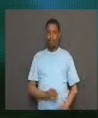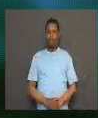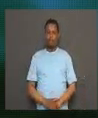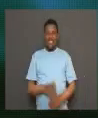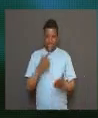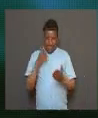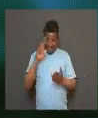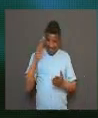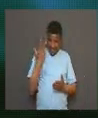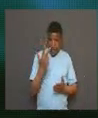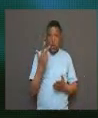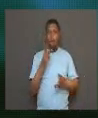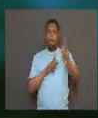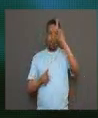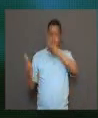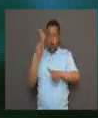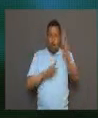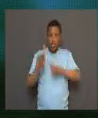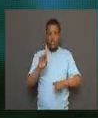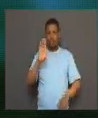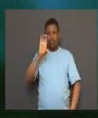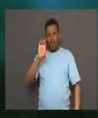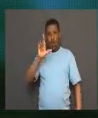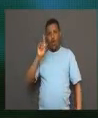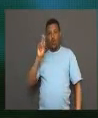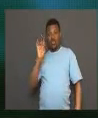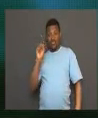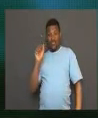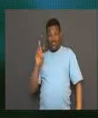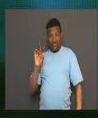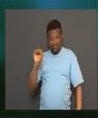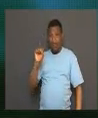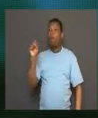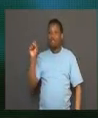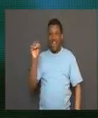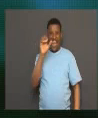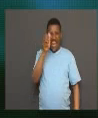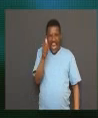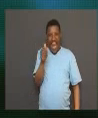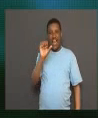The three population clusters are in Asia,